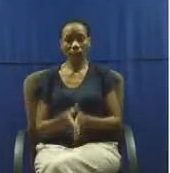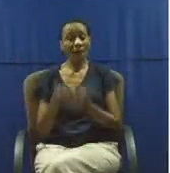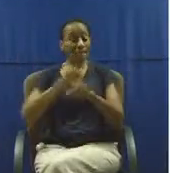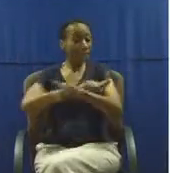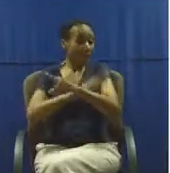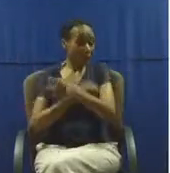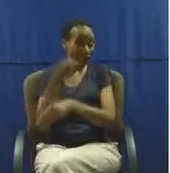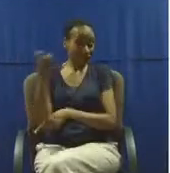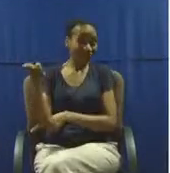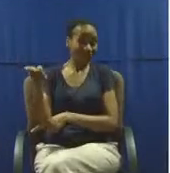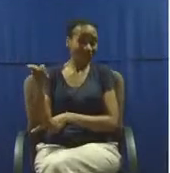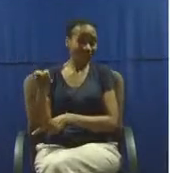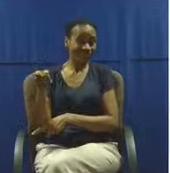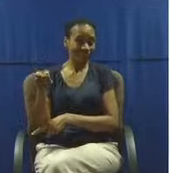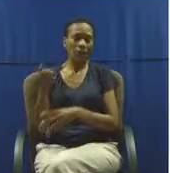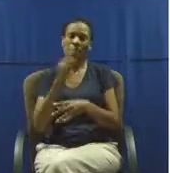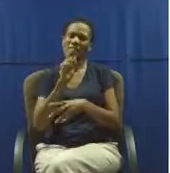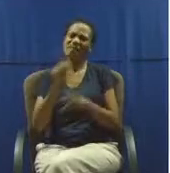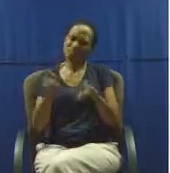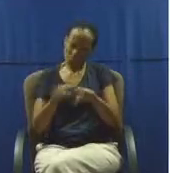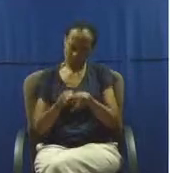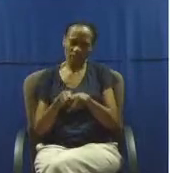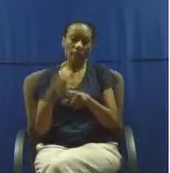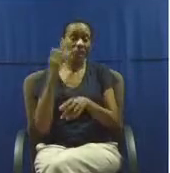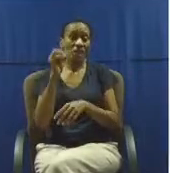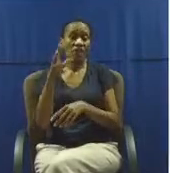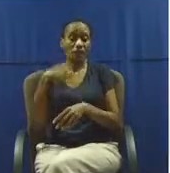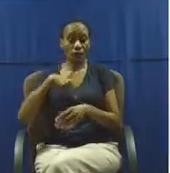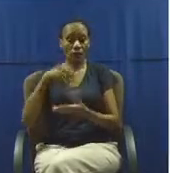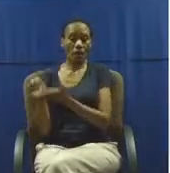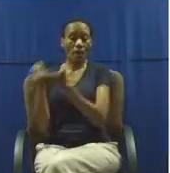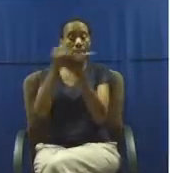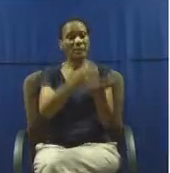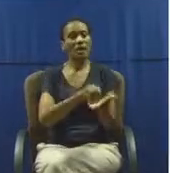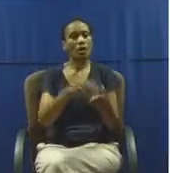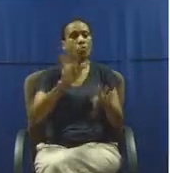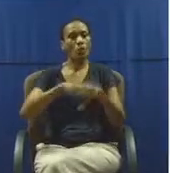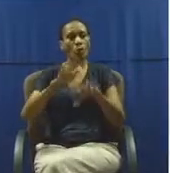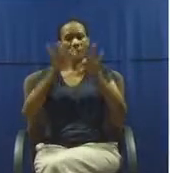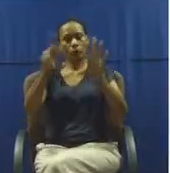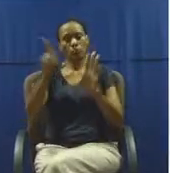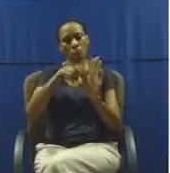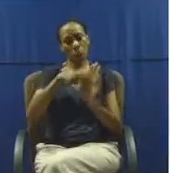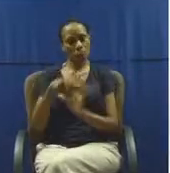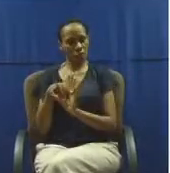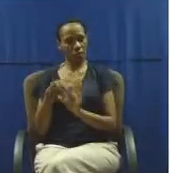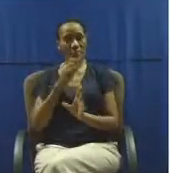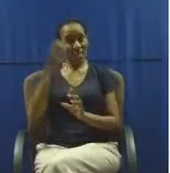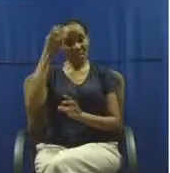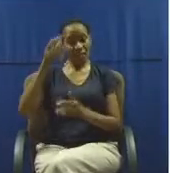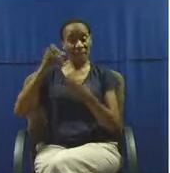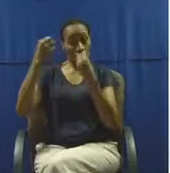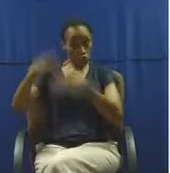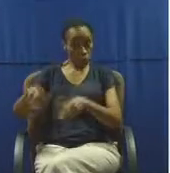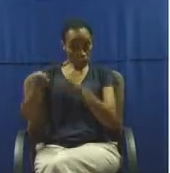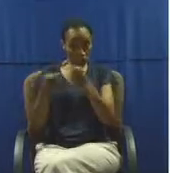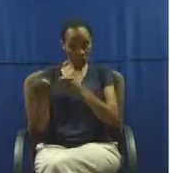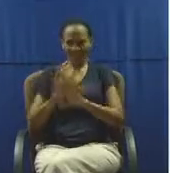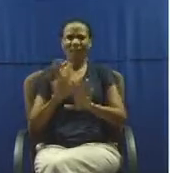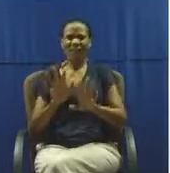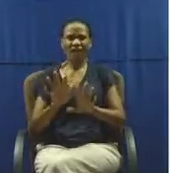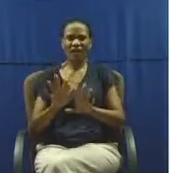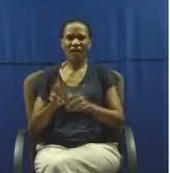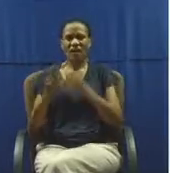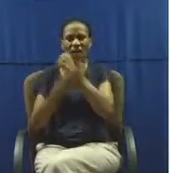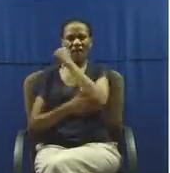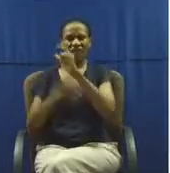strength of bringing in participation without losing control. And they have done that without the